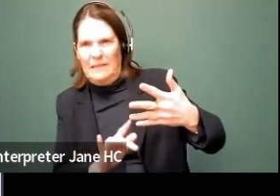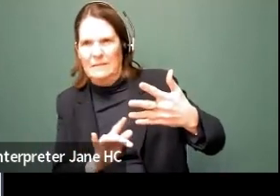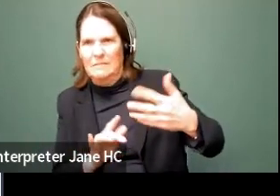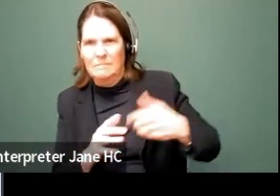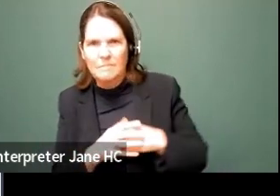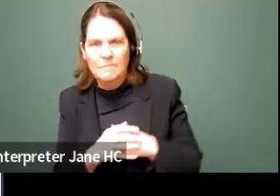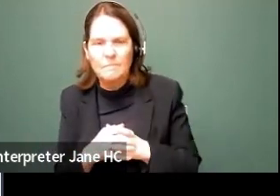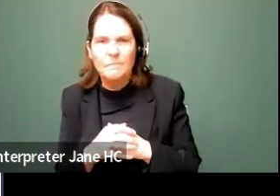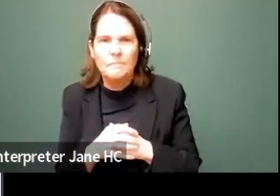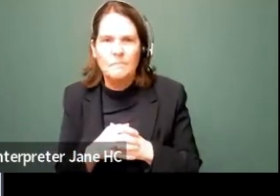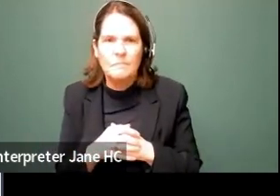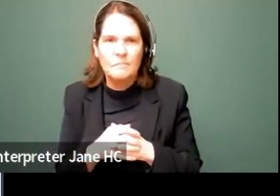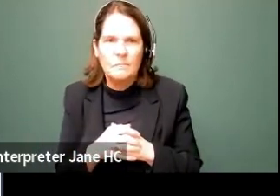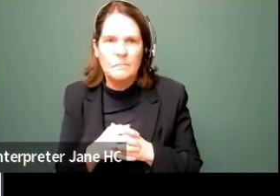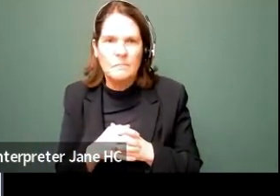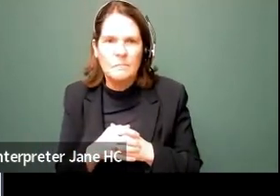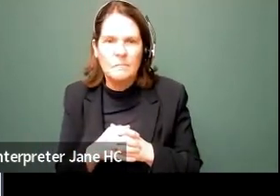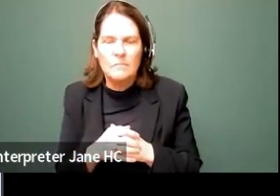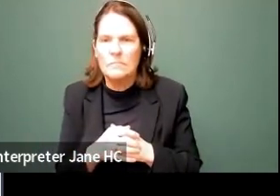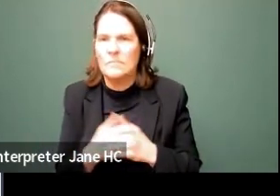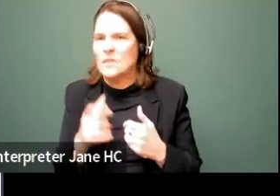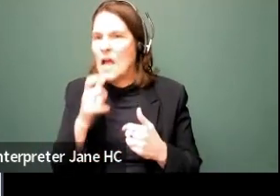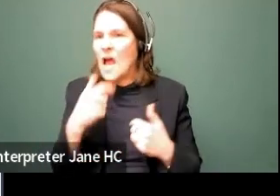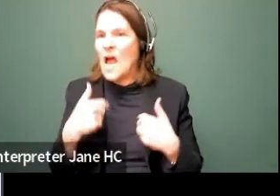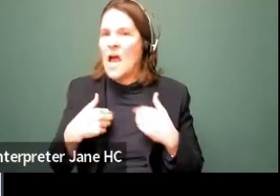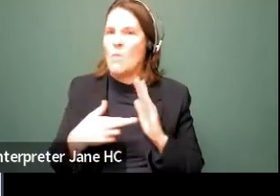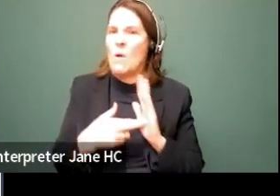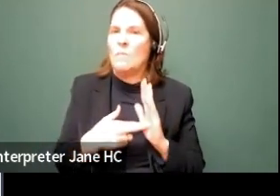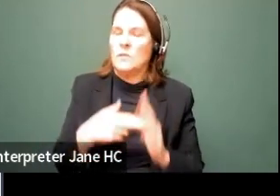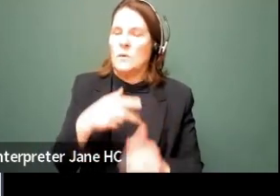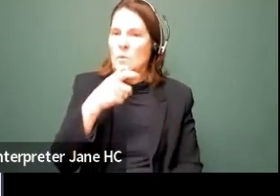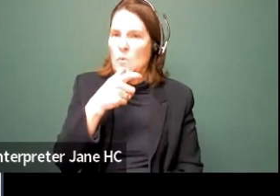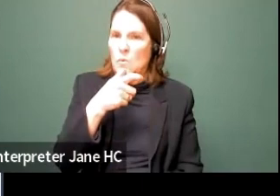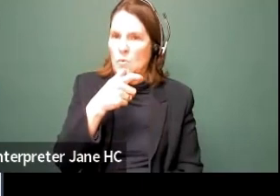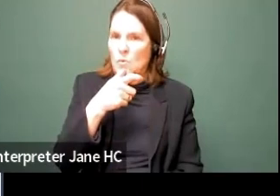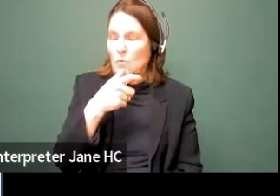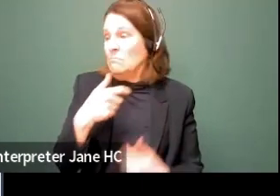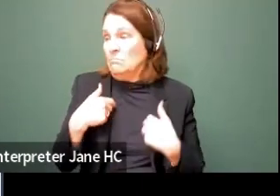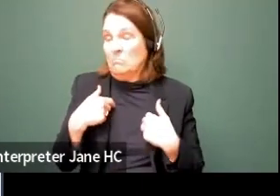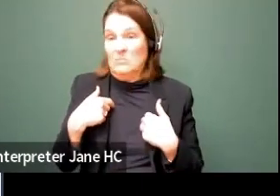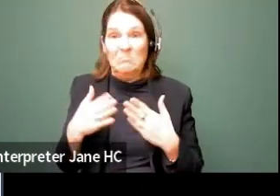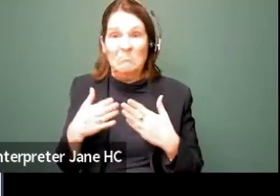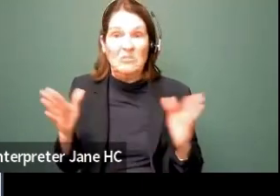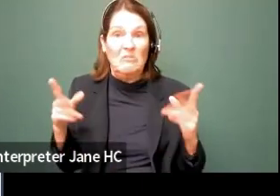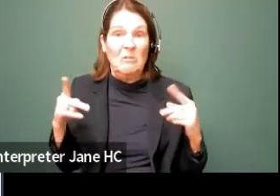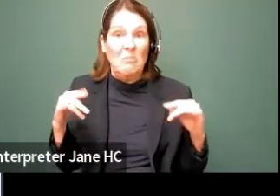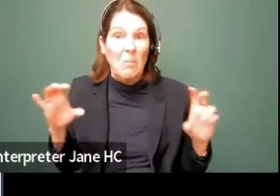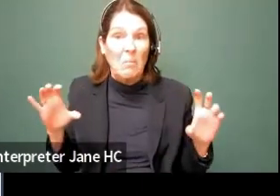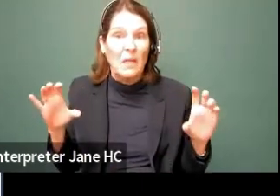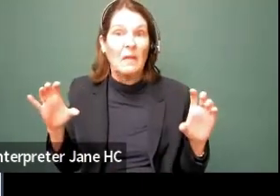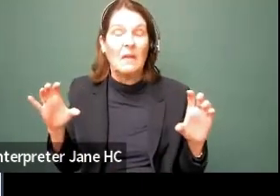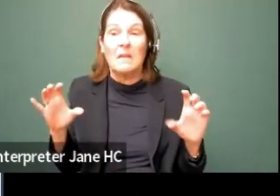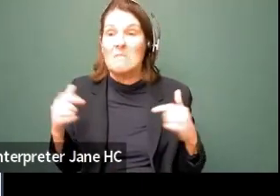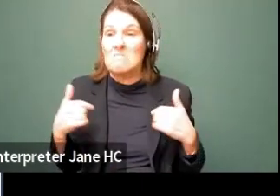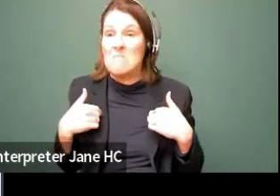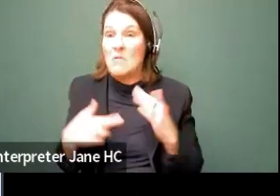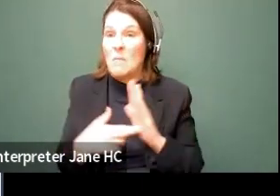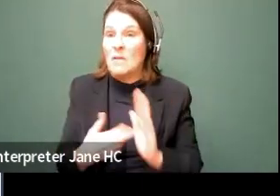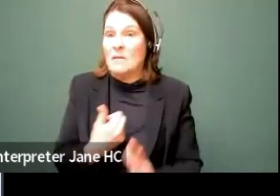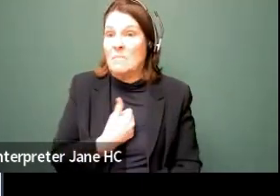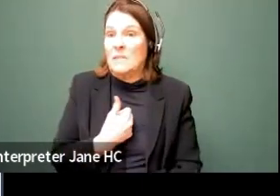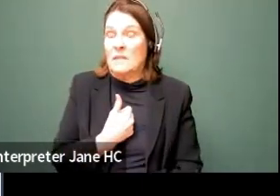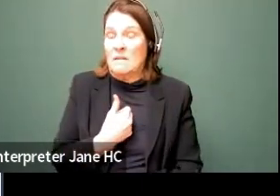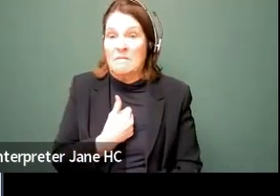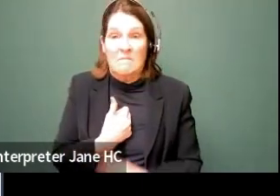You can indicate who you're representing. If you're just a member of the public, you would just say that you're representing yourself.